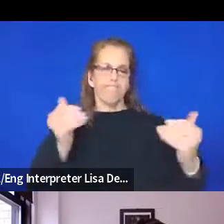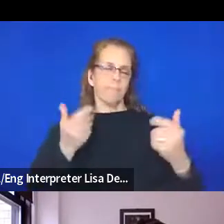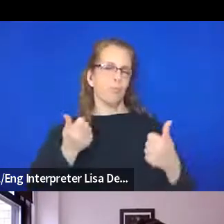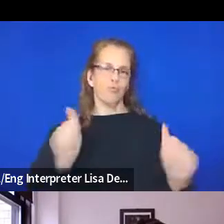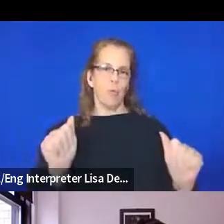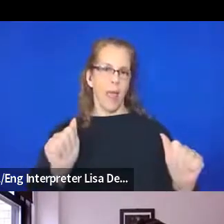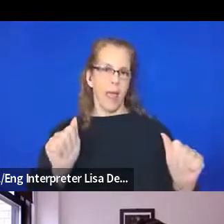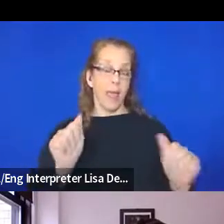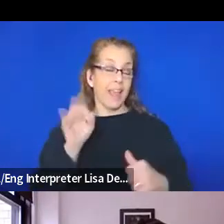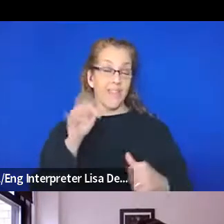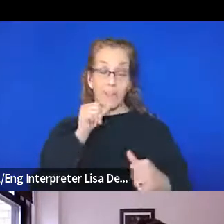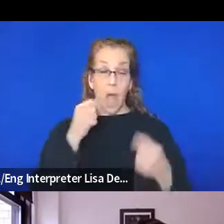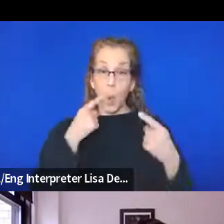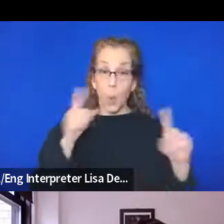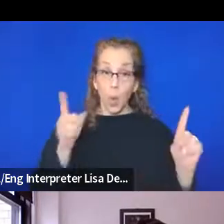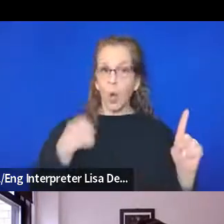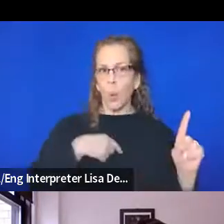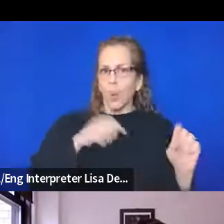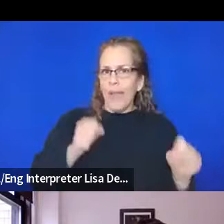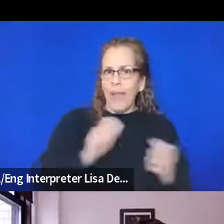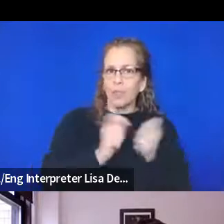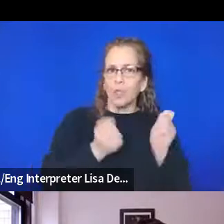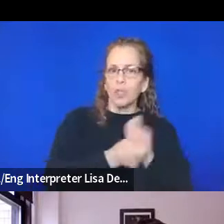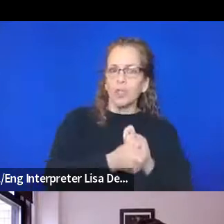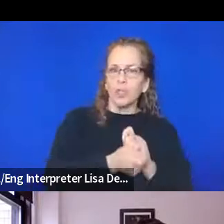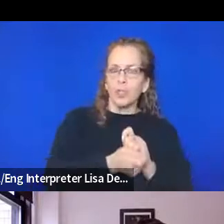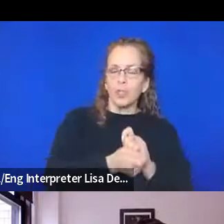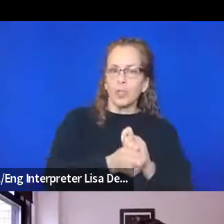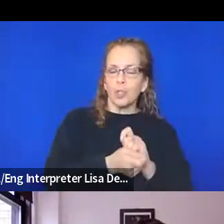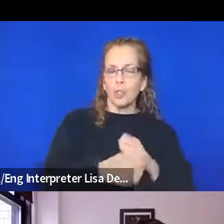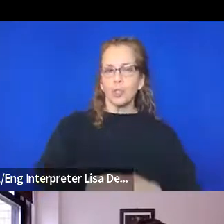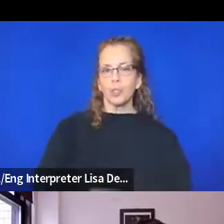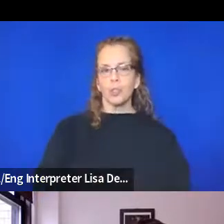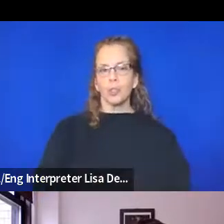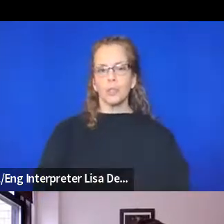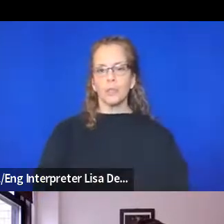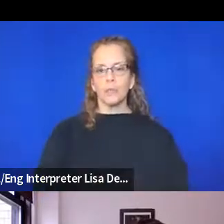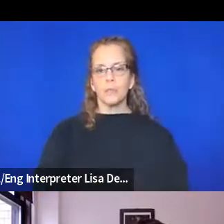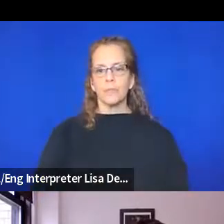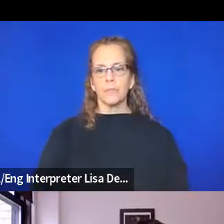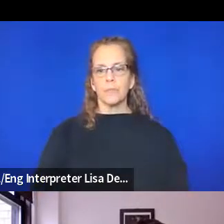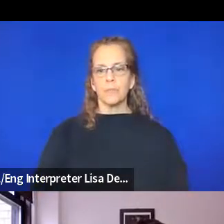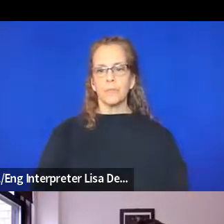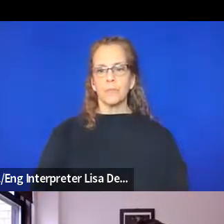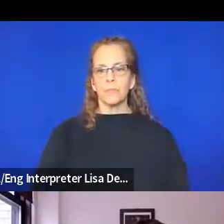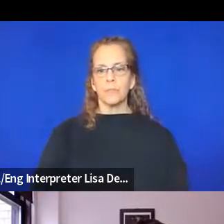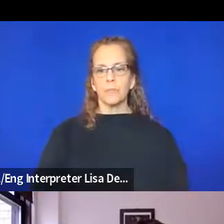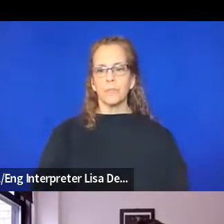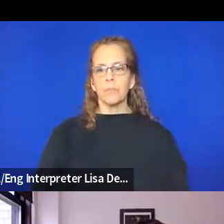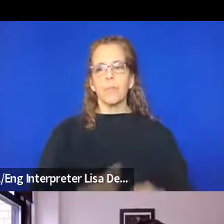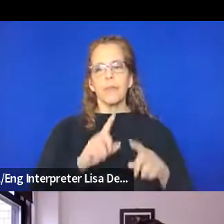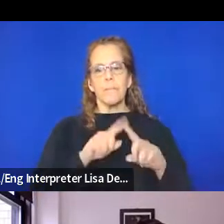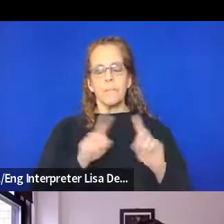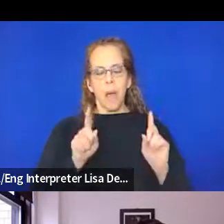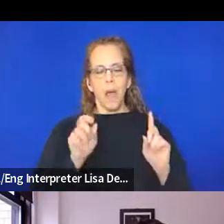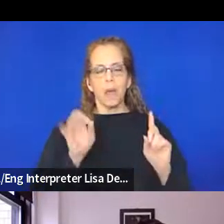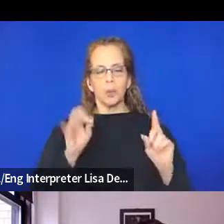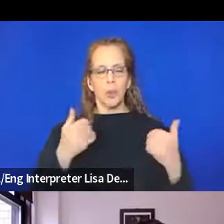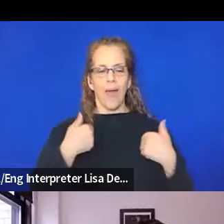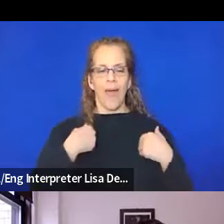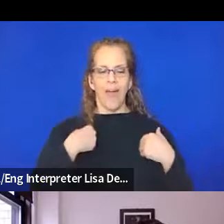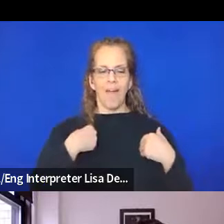doesn't work, we can always change it, but to sort of have the core values of